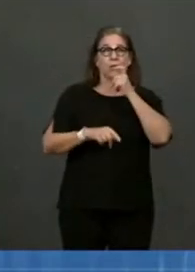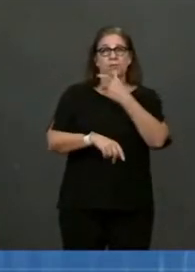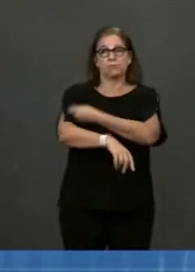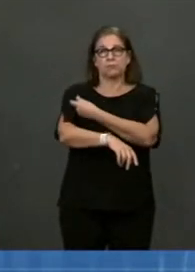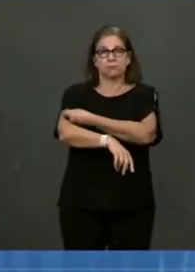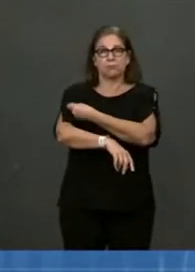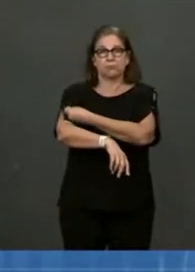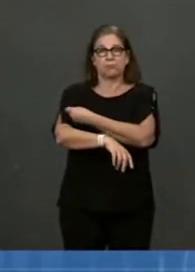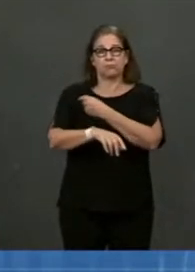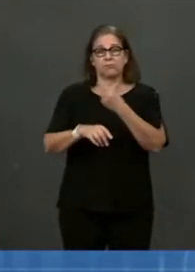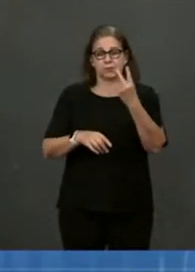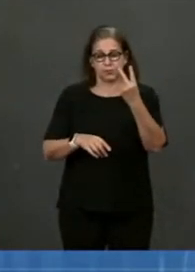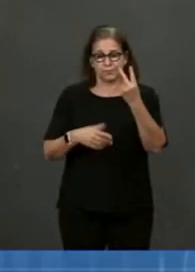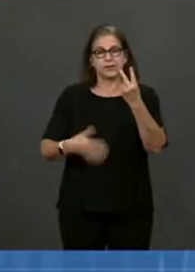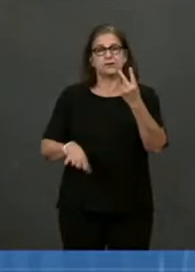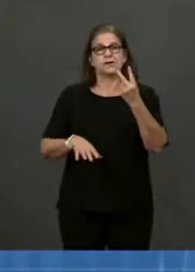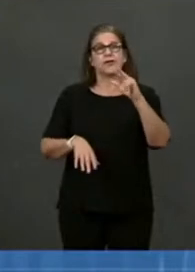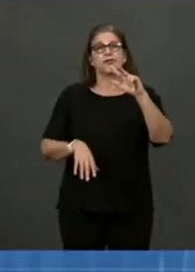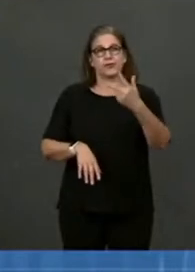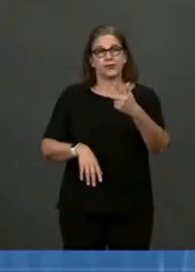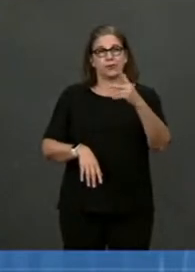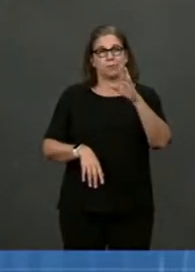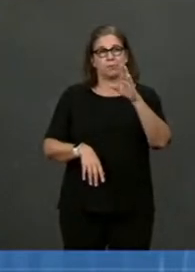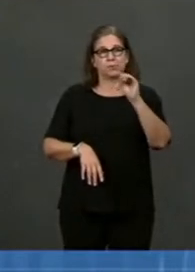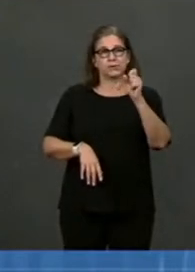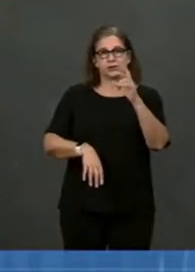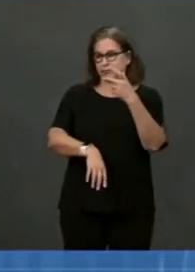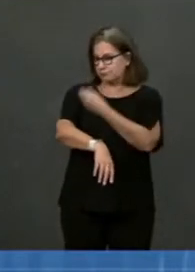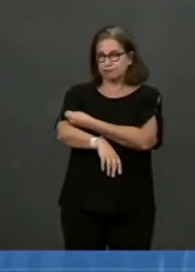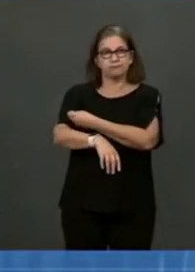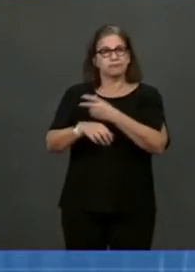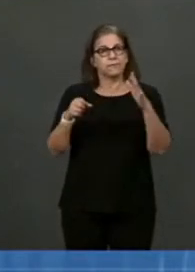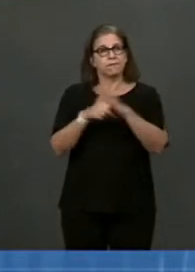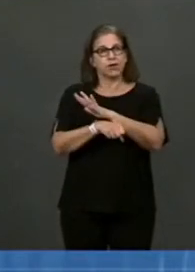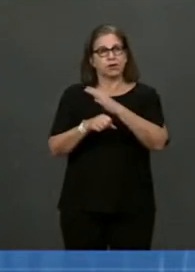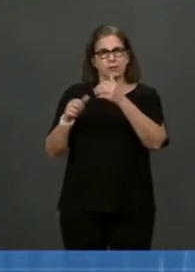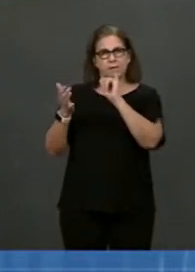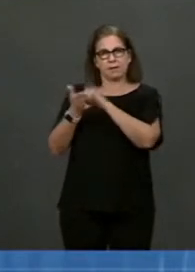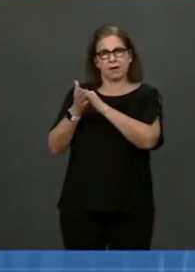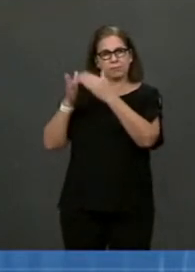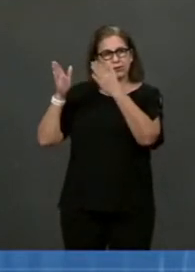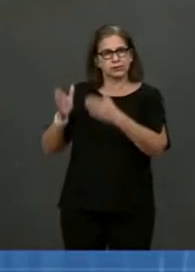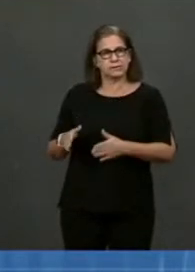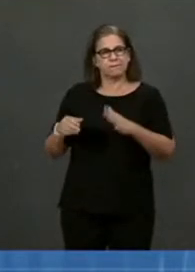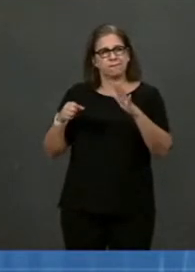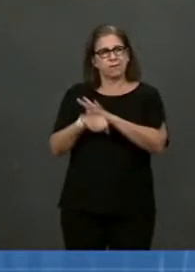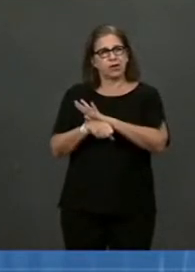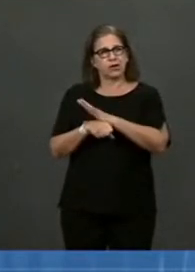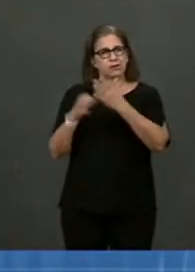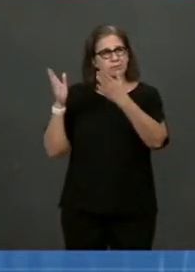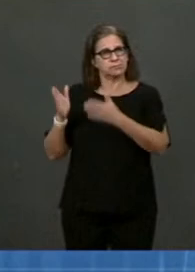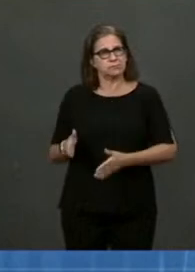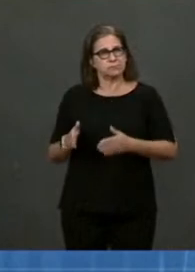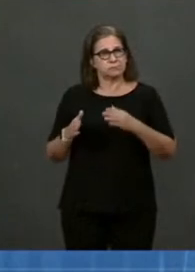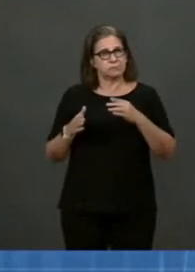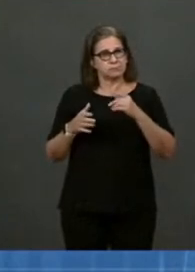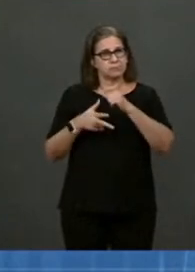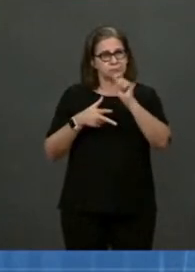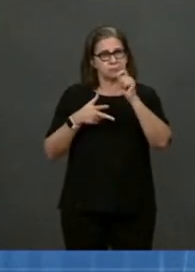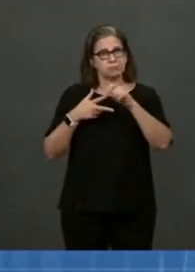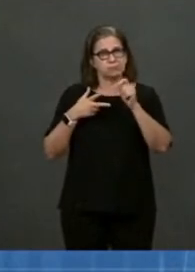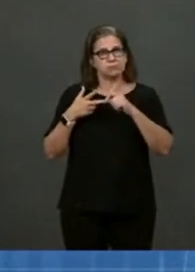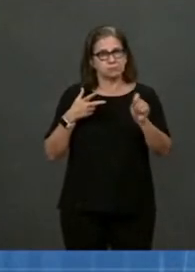booster now get one by a certain time frame to maintain their fully vaccinated status? Dr. Fauci. Yeah, thanks